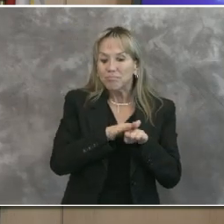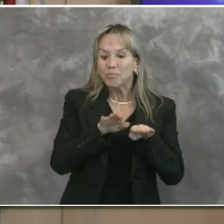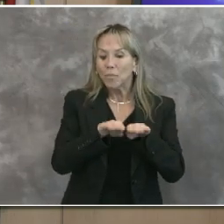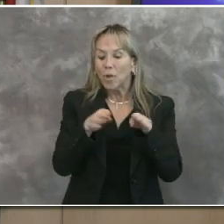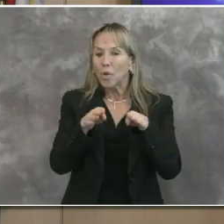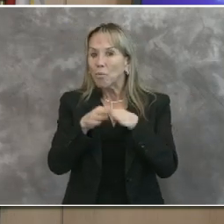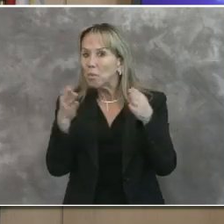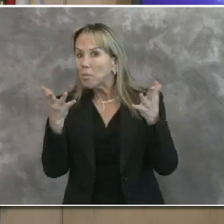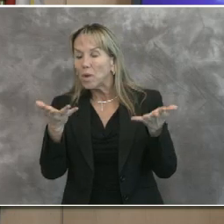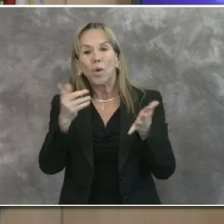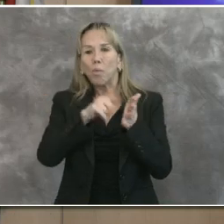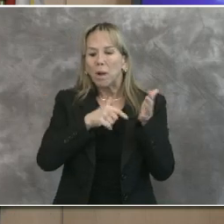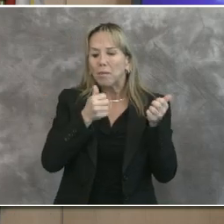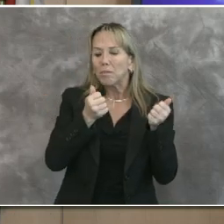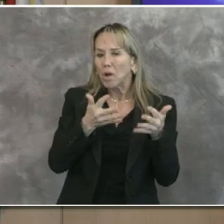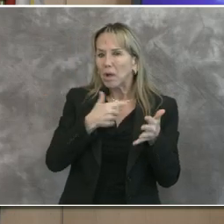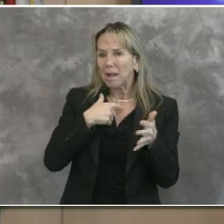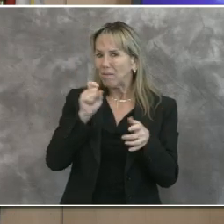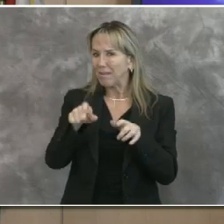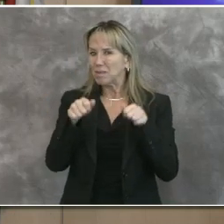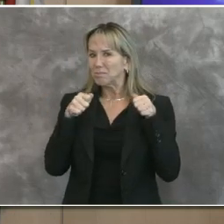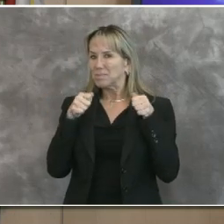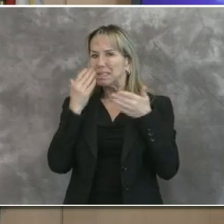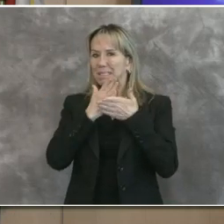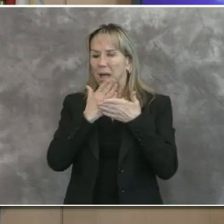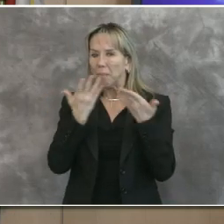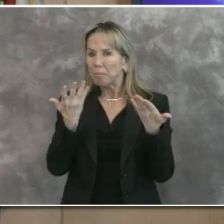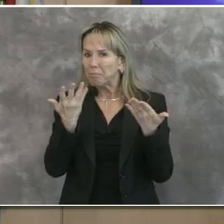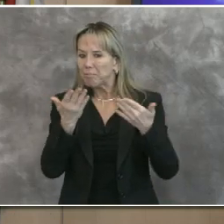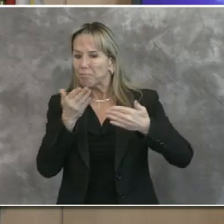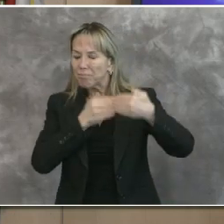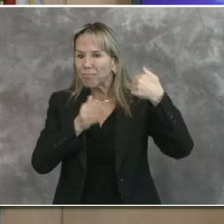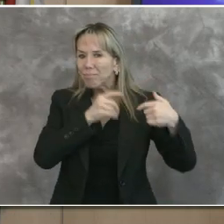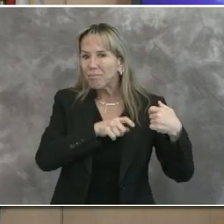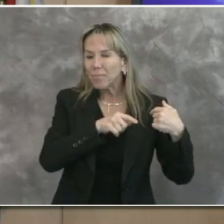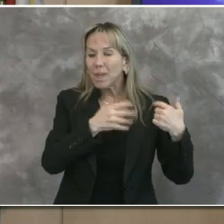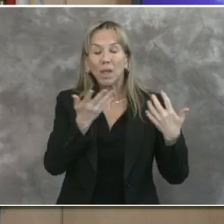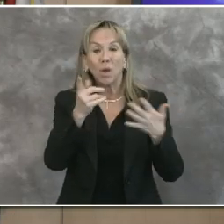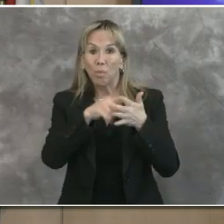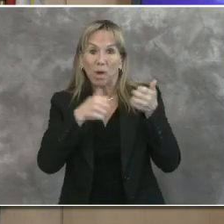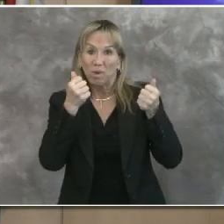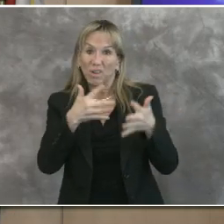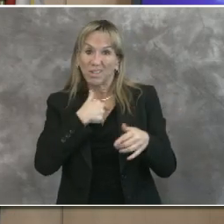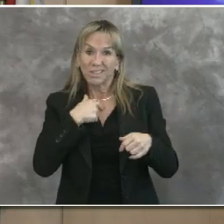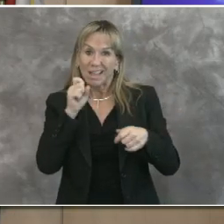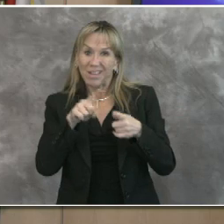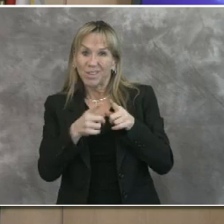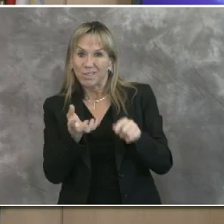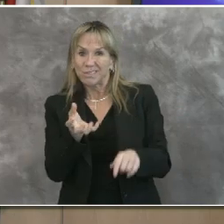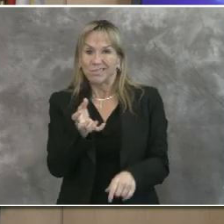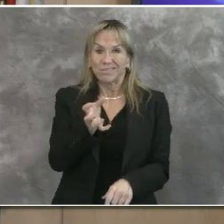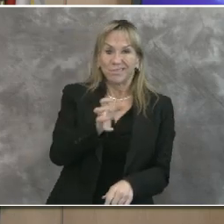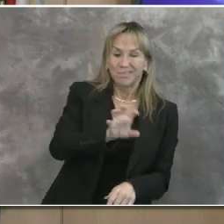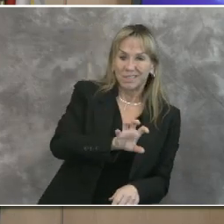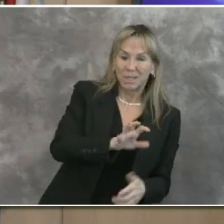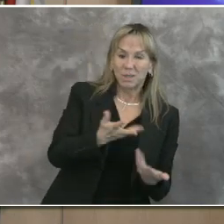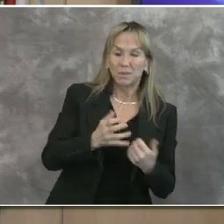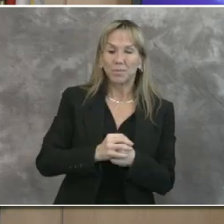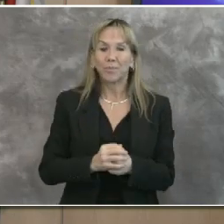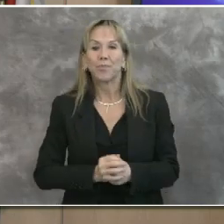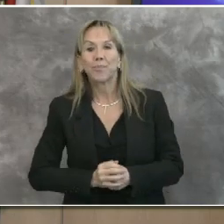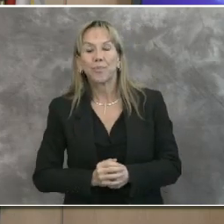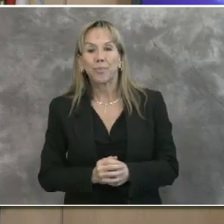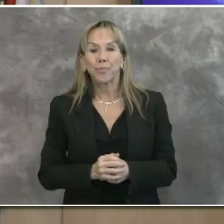is that triggers the requirement to stop or pause where we are, and what it is that would trigger the requirement for us to turn the dial